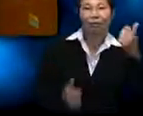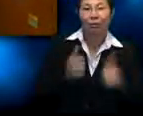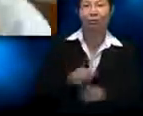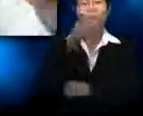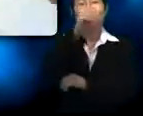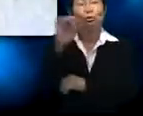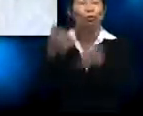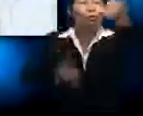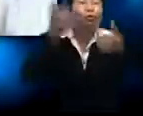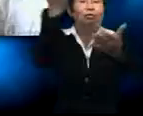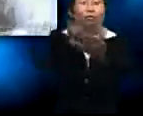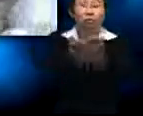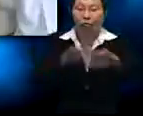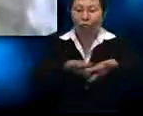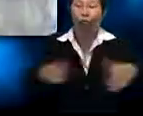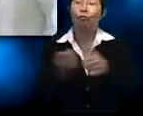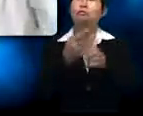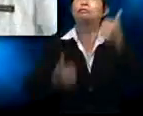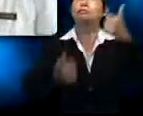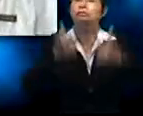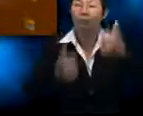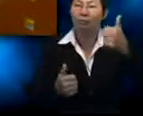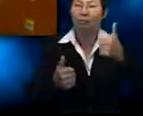So, which one reach first?